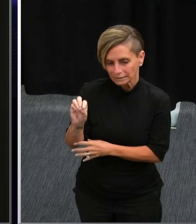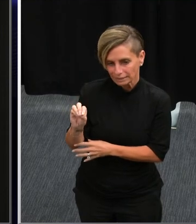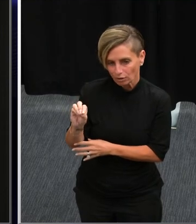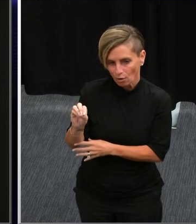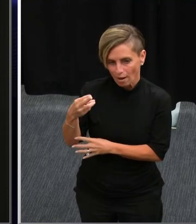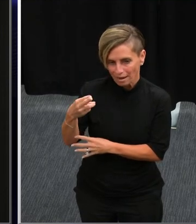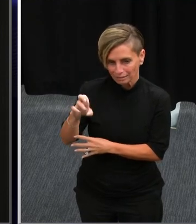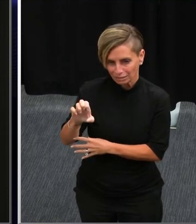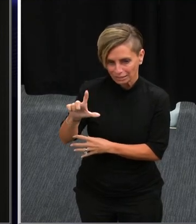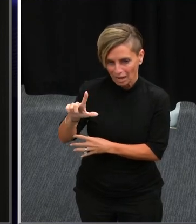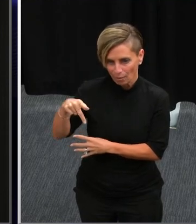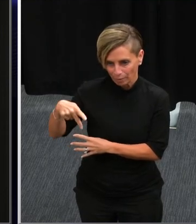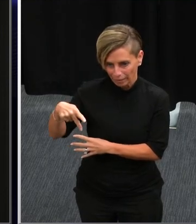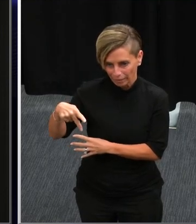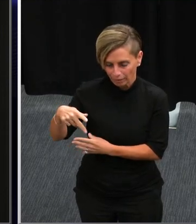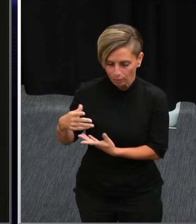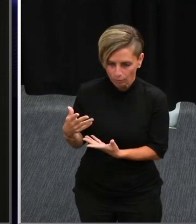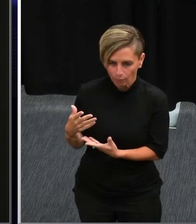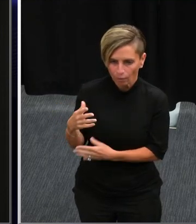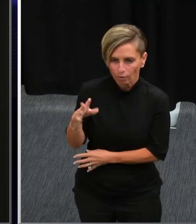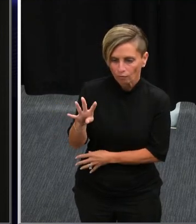772-460-HELP or